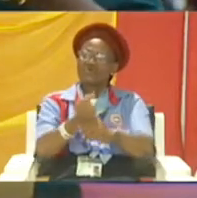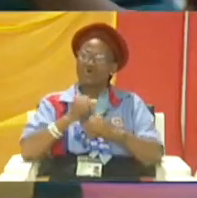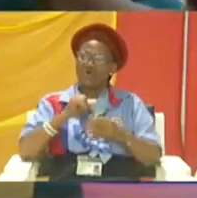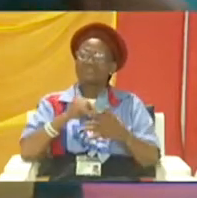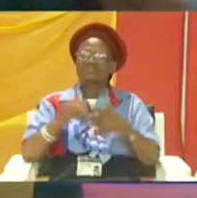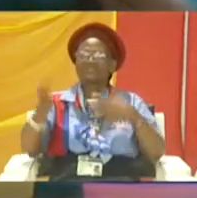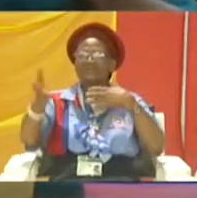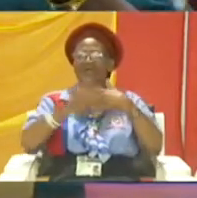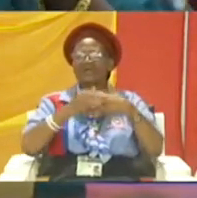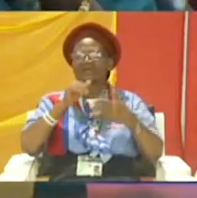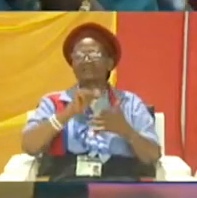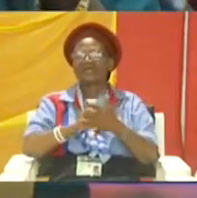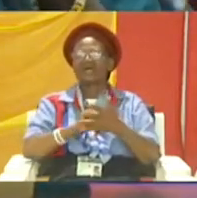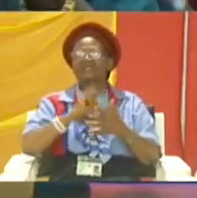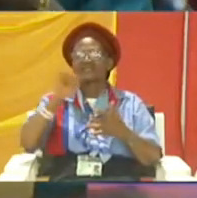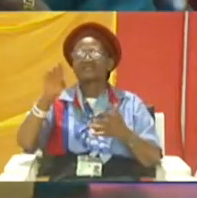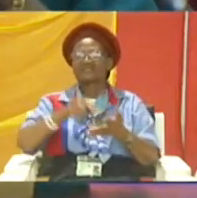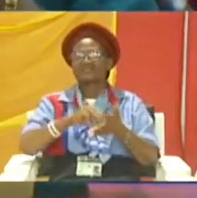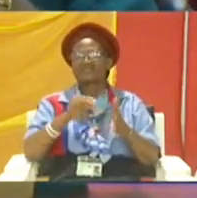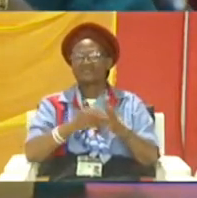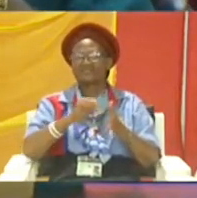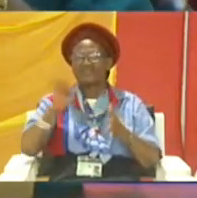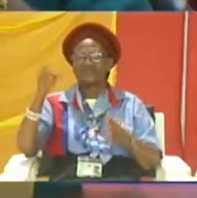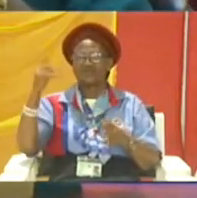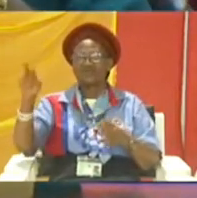That's the meaning of restoration.